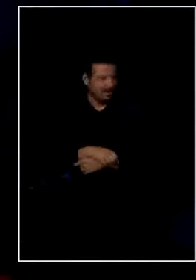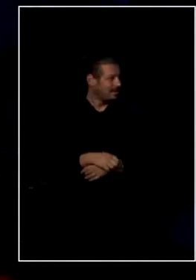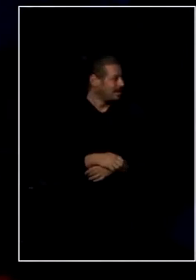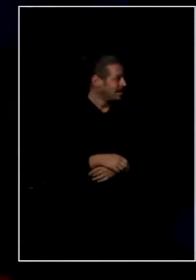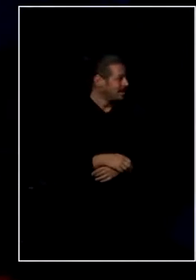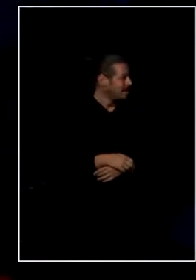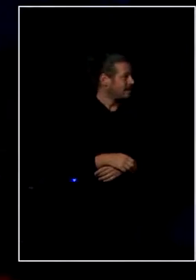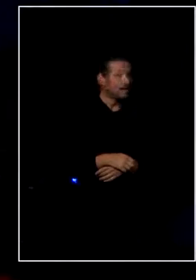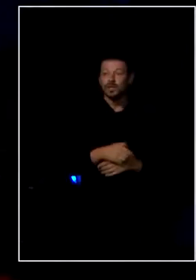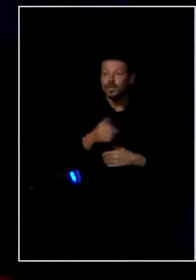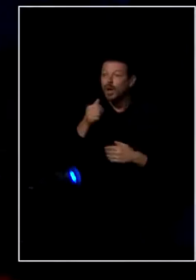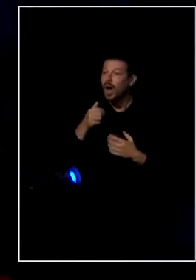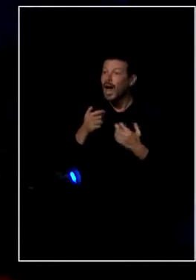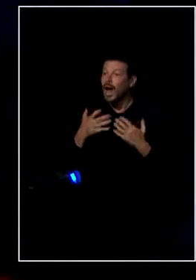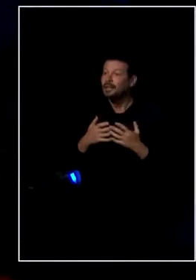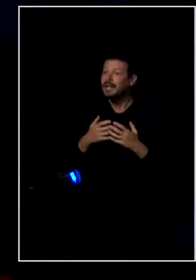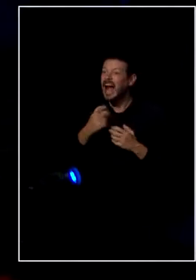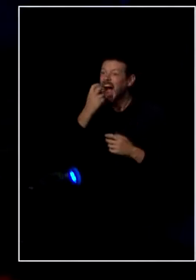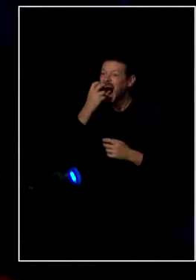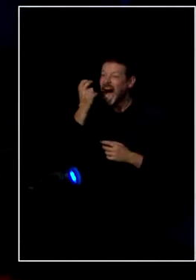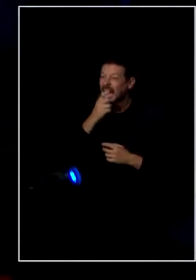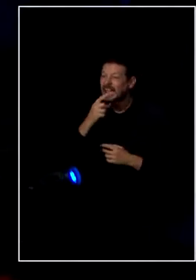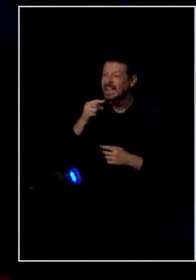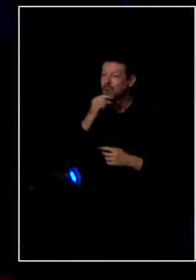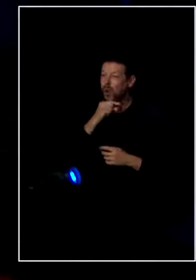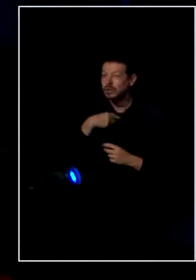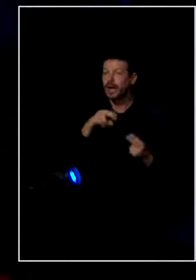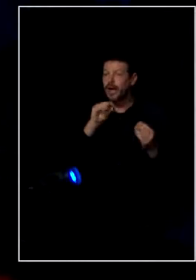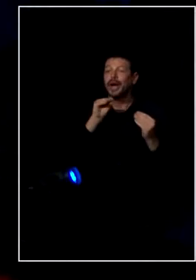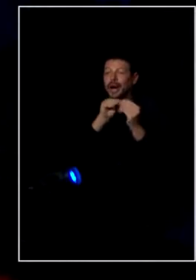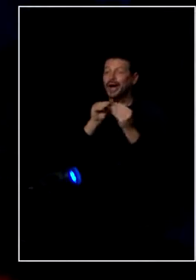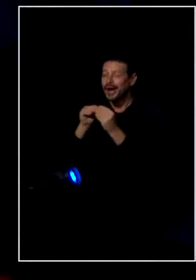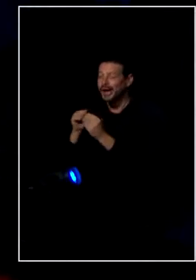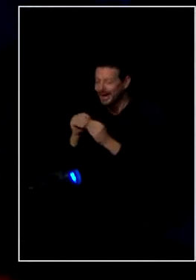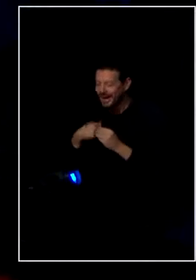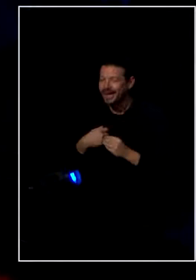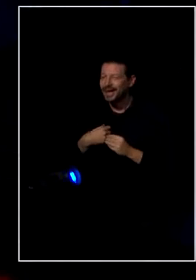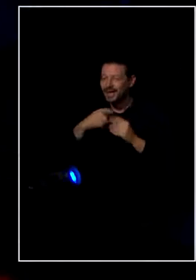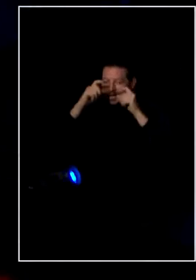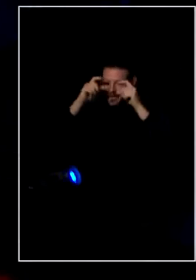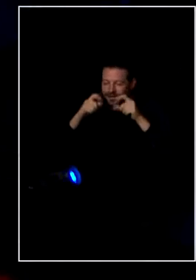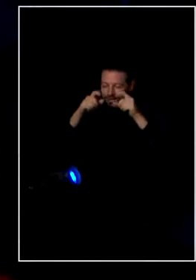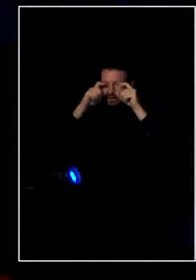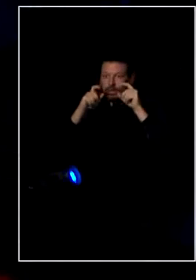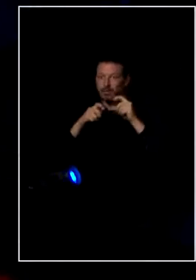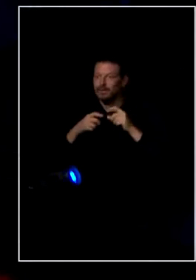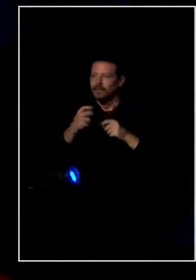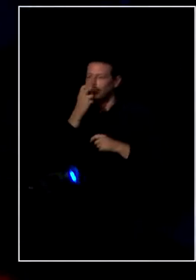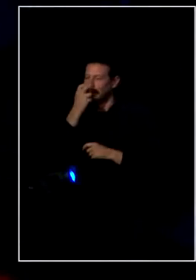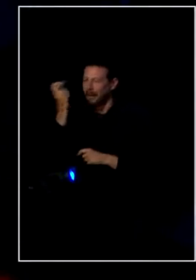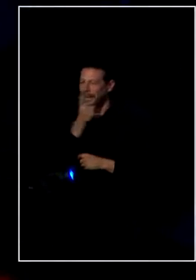ugly boys I kissed when I went out without wearing my glasses? So many.